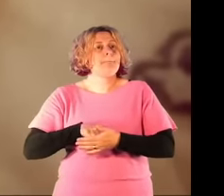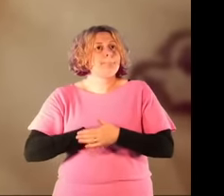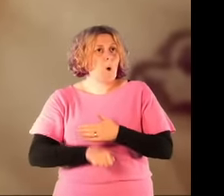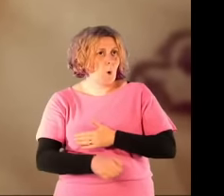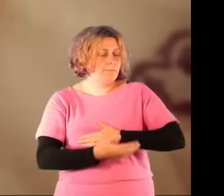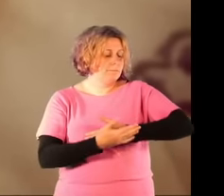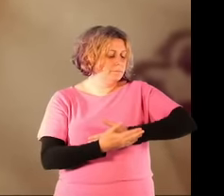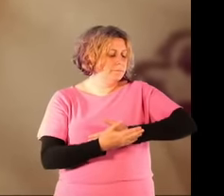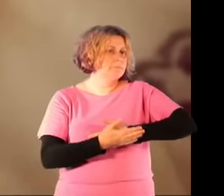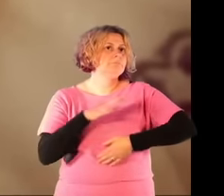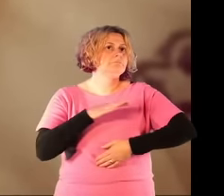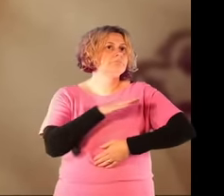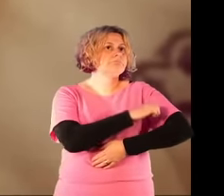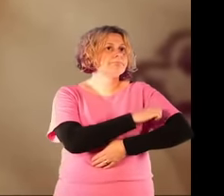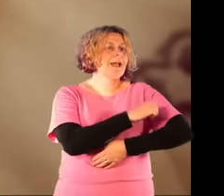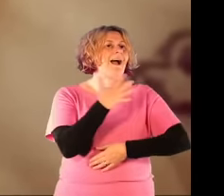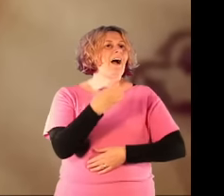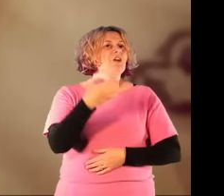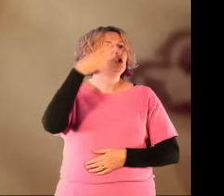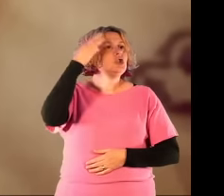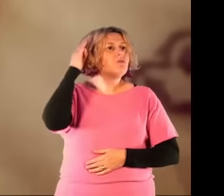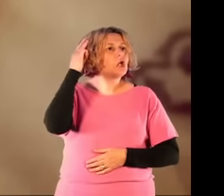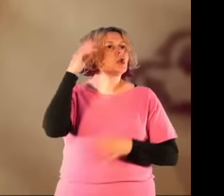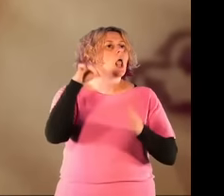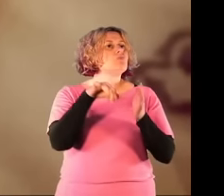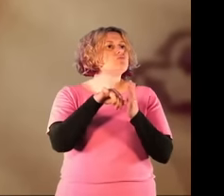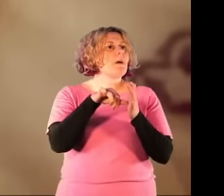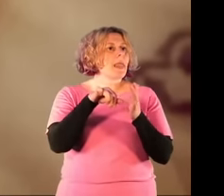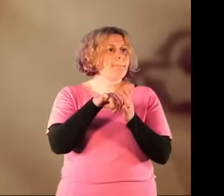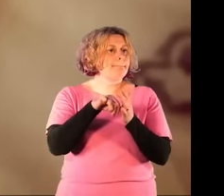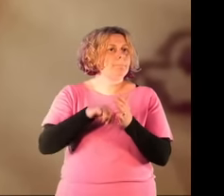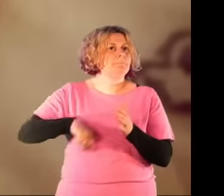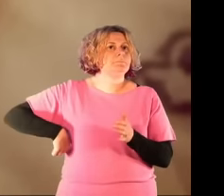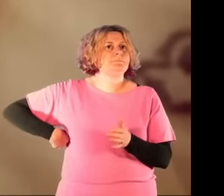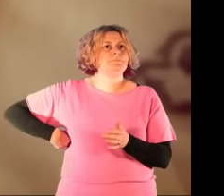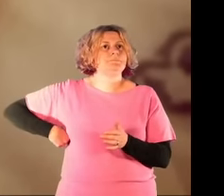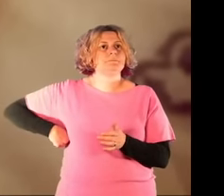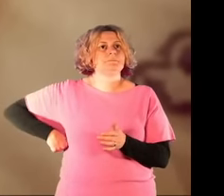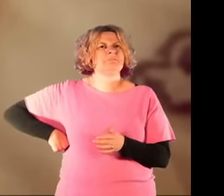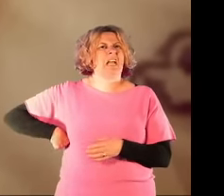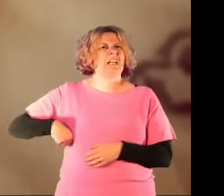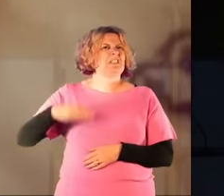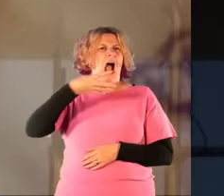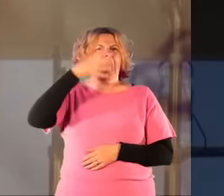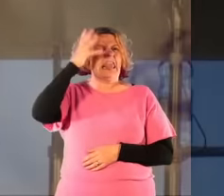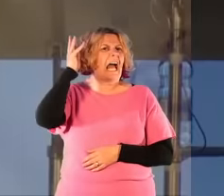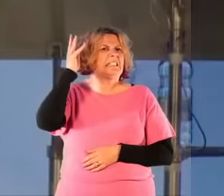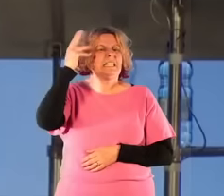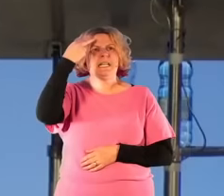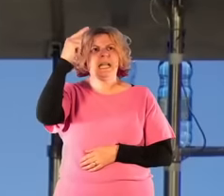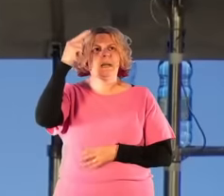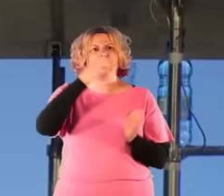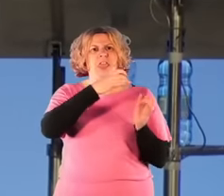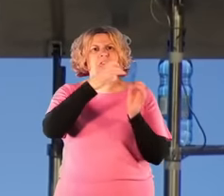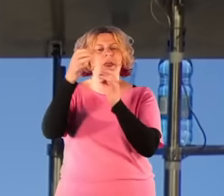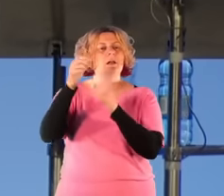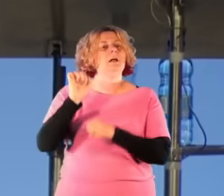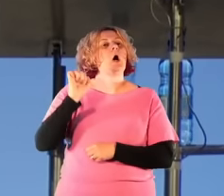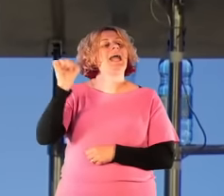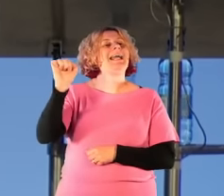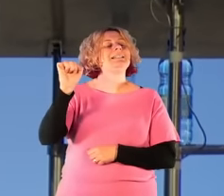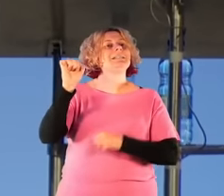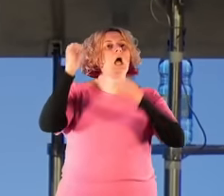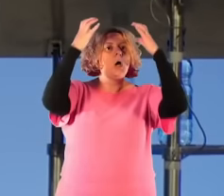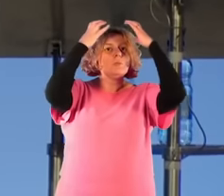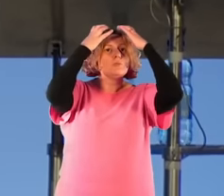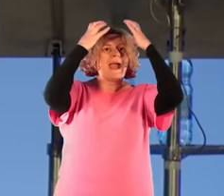profound neurological problem. It's got a Latin name, but what it means basically is a smooth brain.